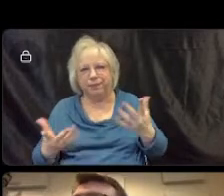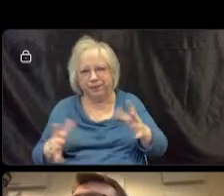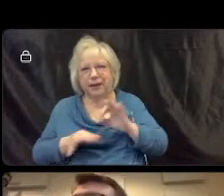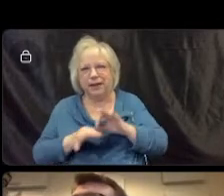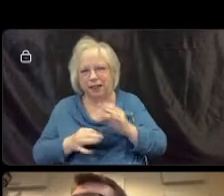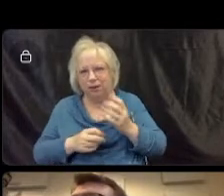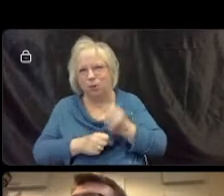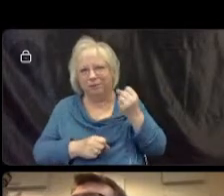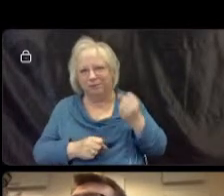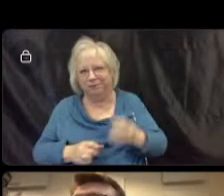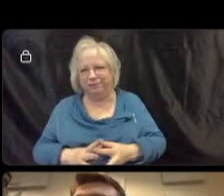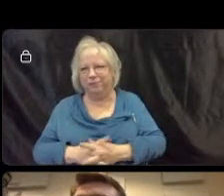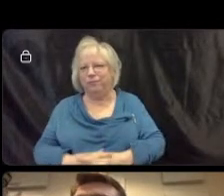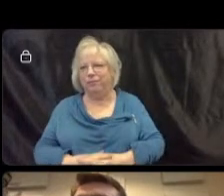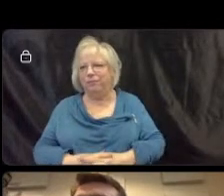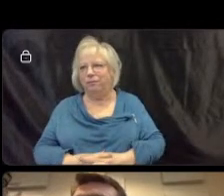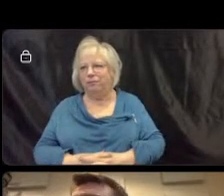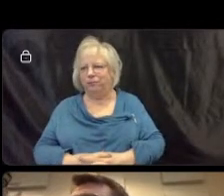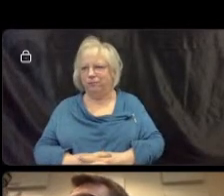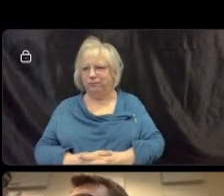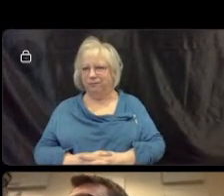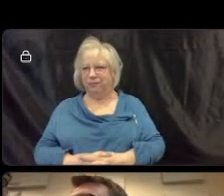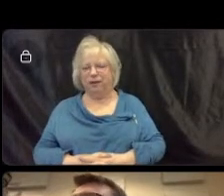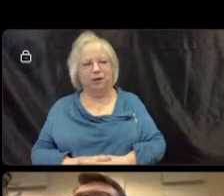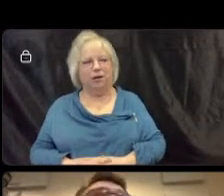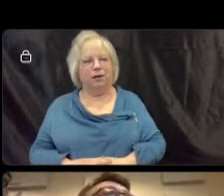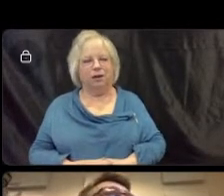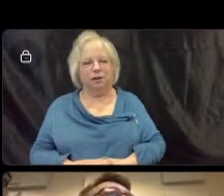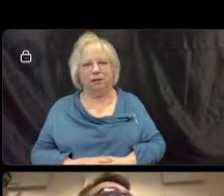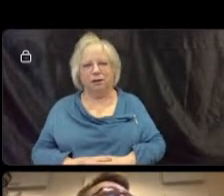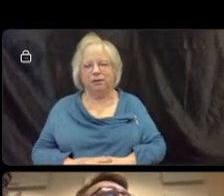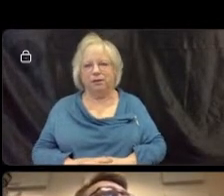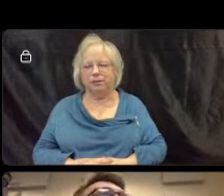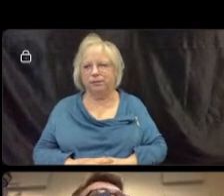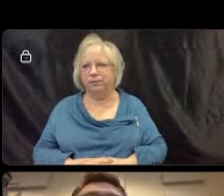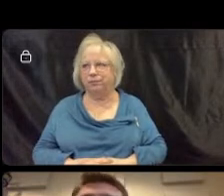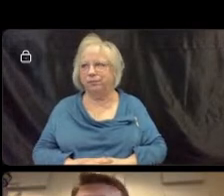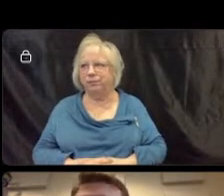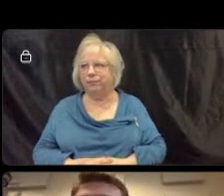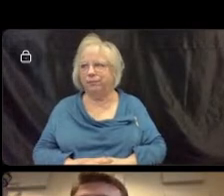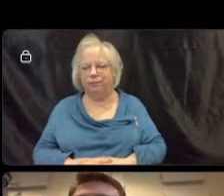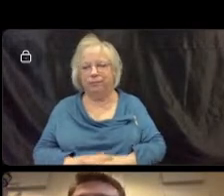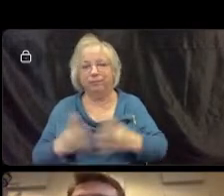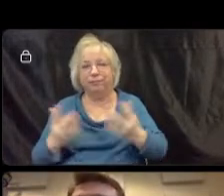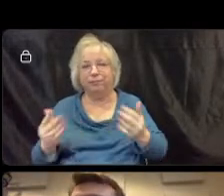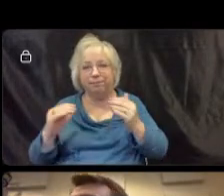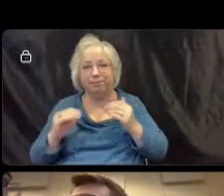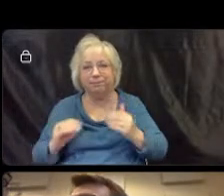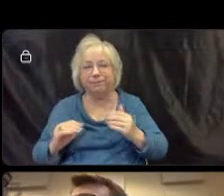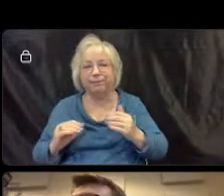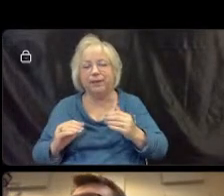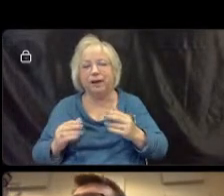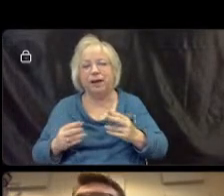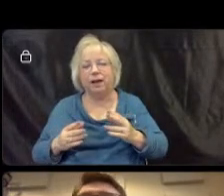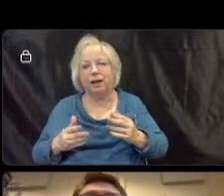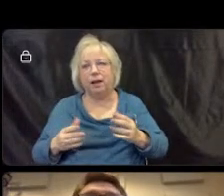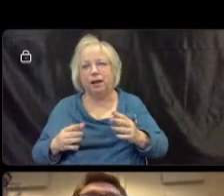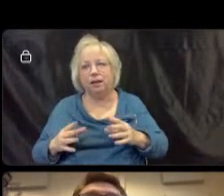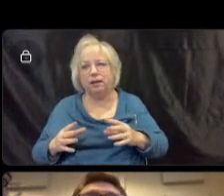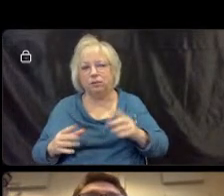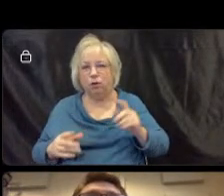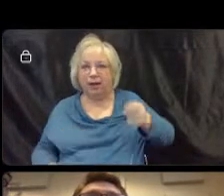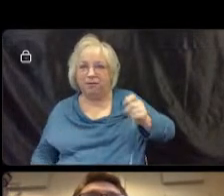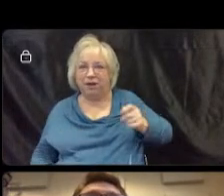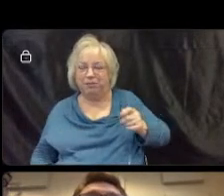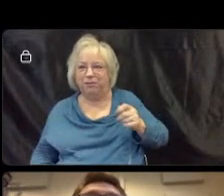chair. And Haynes is here. Yeah. Okay. Thank you. All right, are we going to Do I allow? hand the gavel to him for